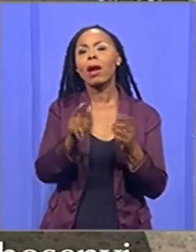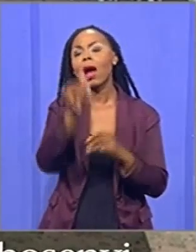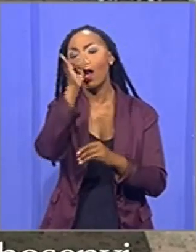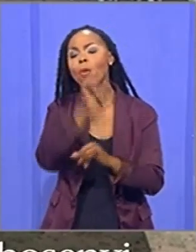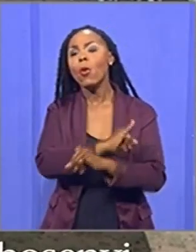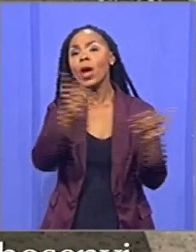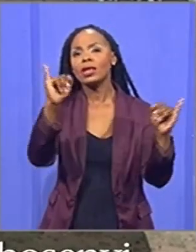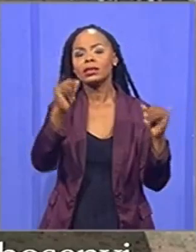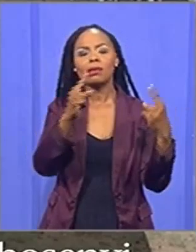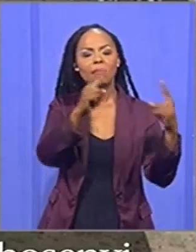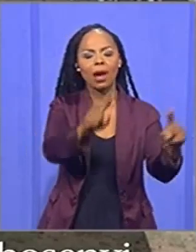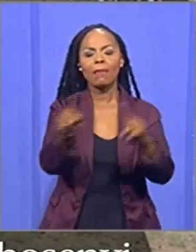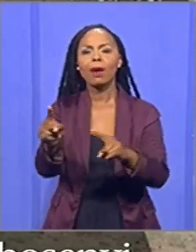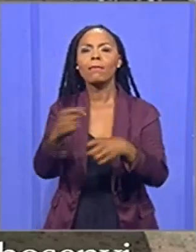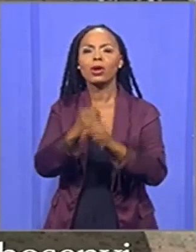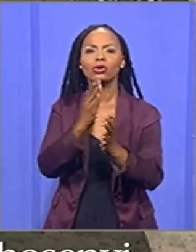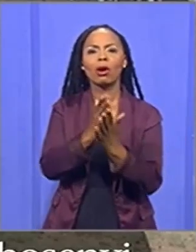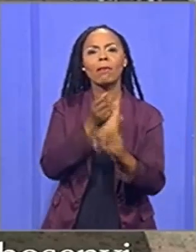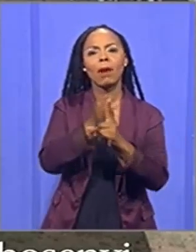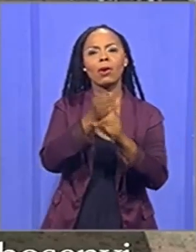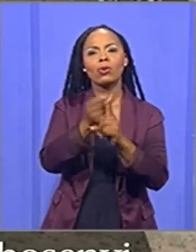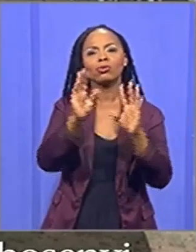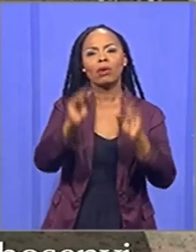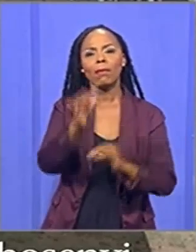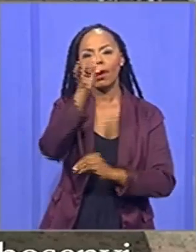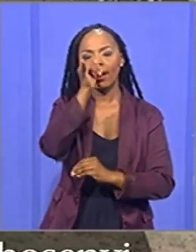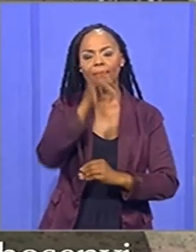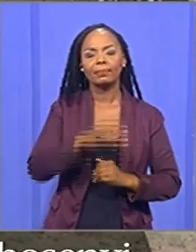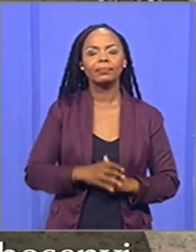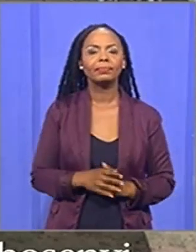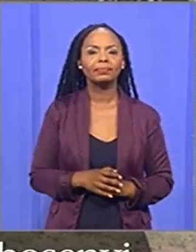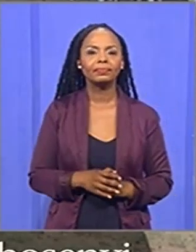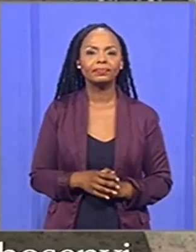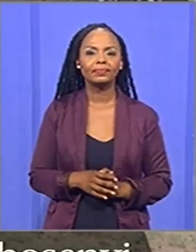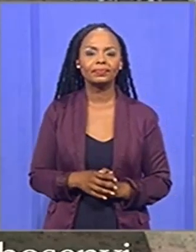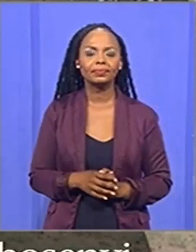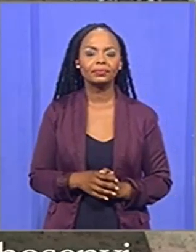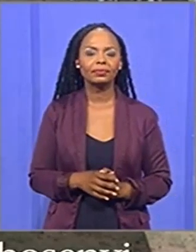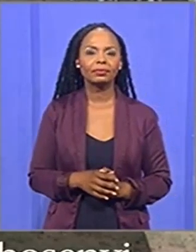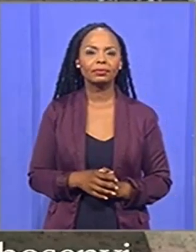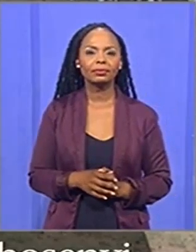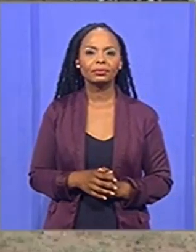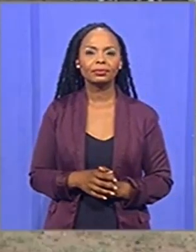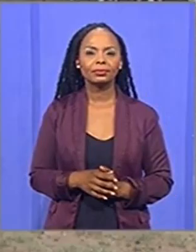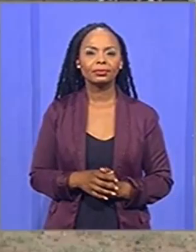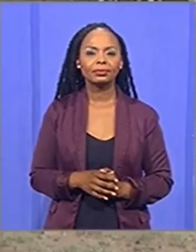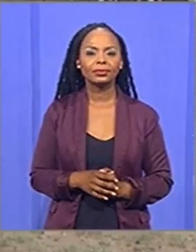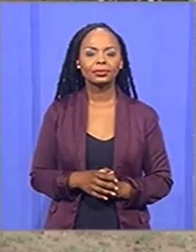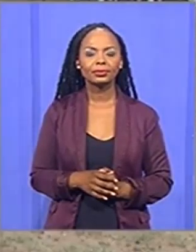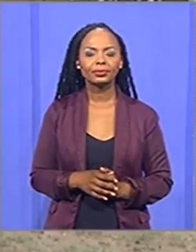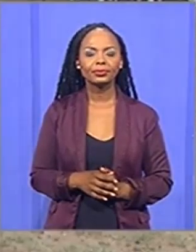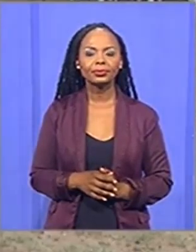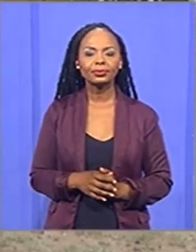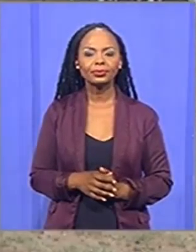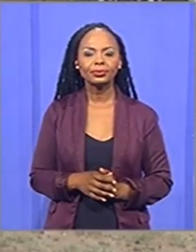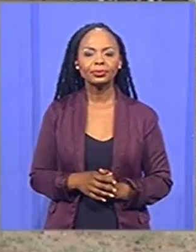netefatša gore ba lwantšhana le bosenyi mo sehleng se sa matsolo a morena. Nna ke Koketšo Motau wa ditaba tša SABC